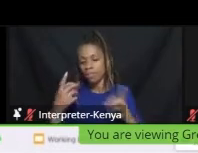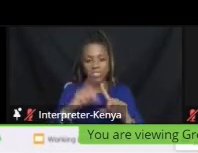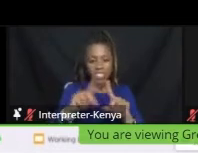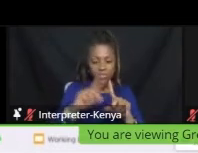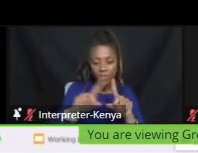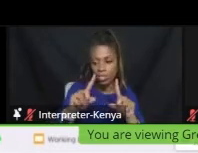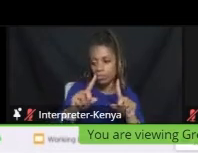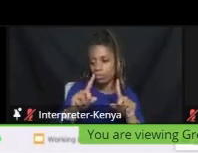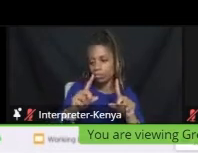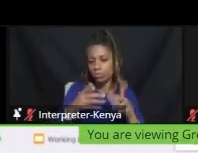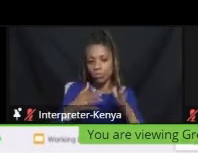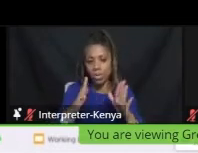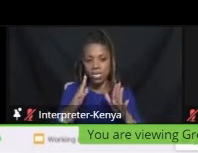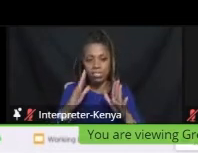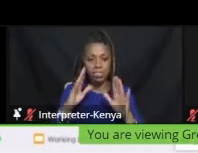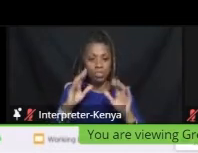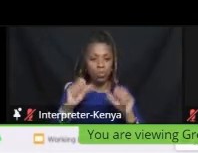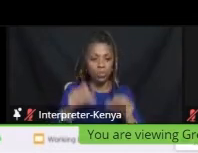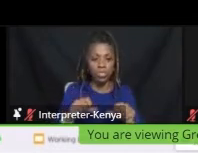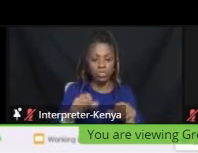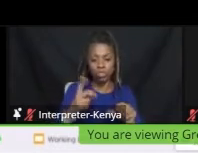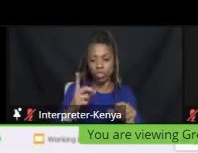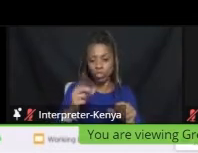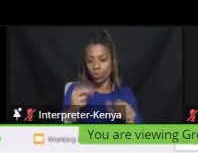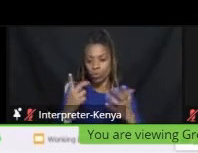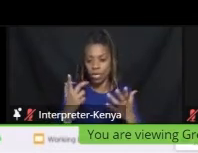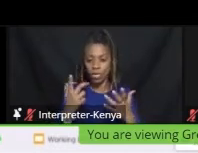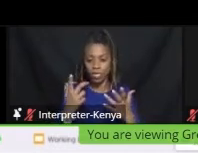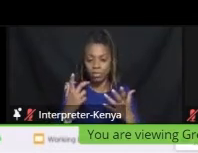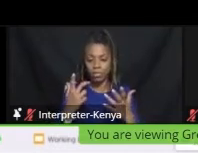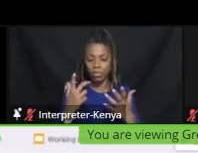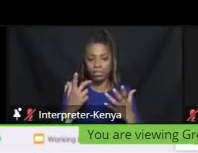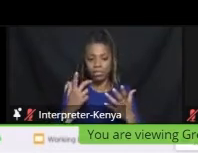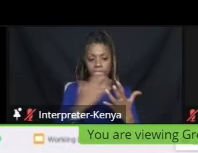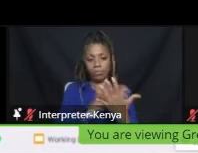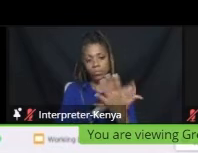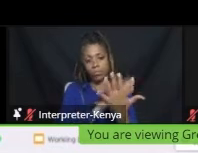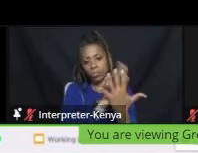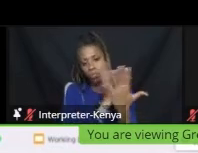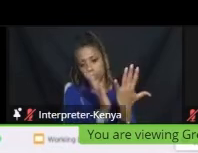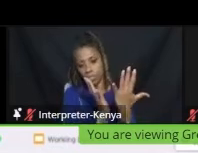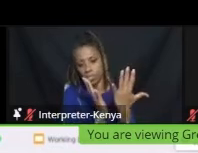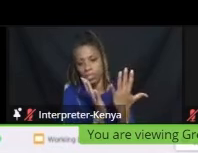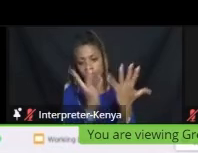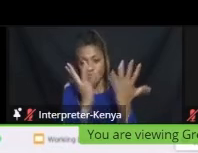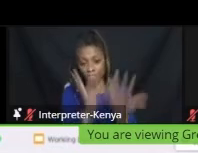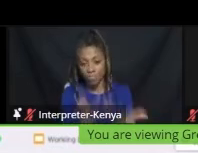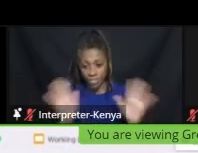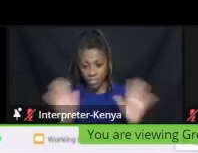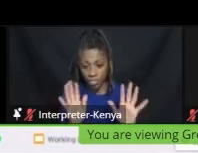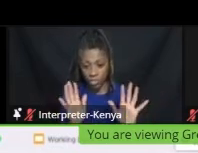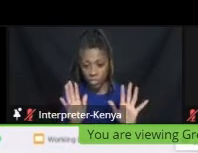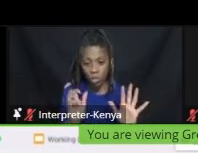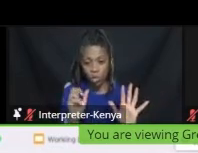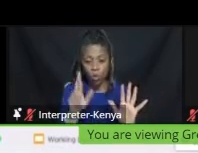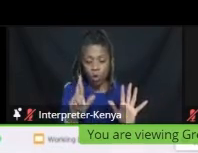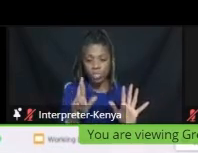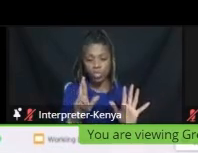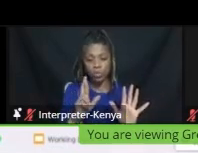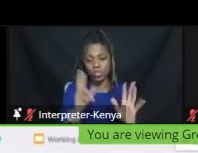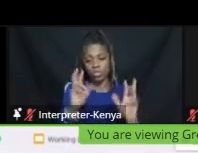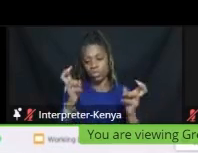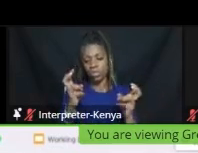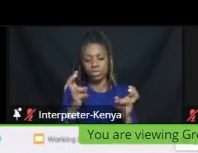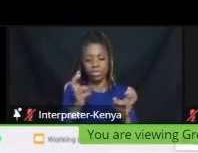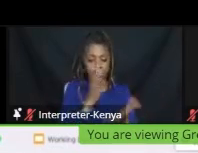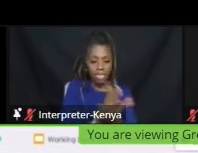Sometimes we do a full run through of a speech, we give notes immediately afterward, or we do what we call a stop and go performance, which is